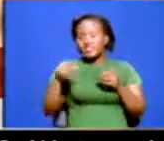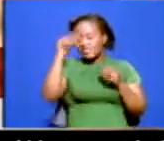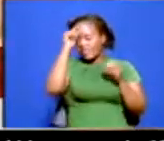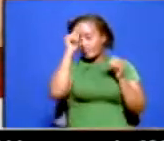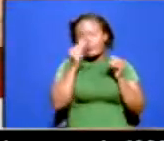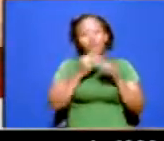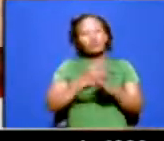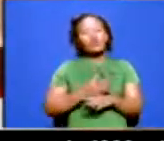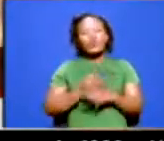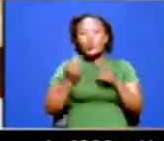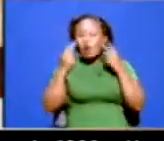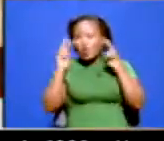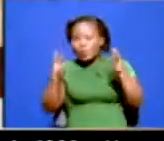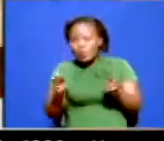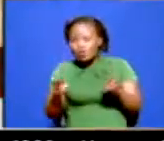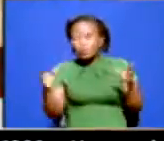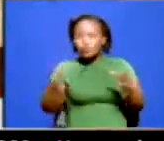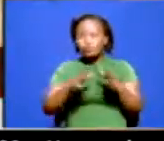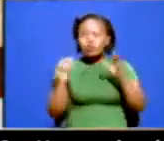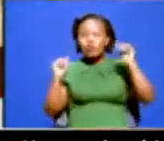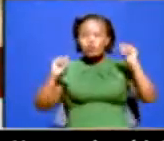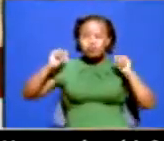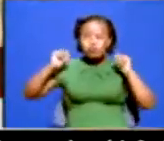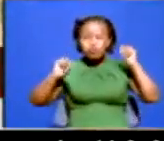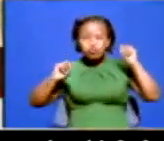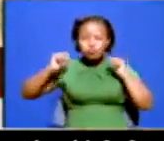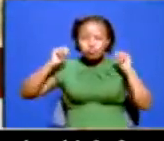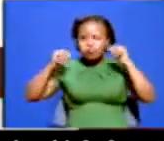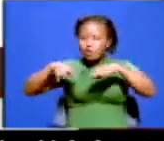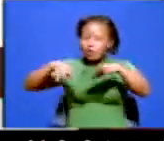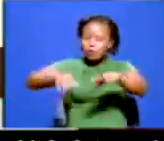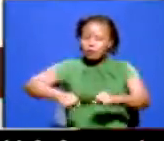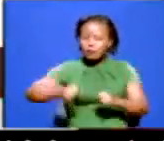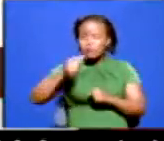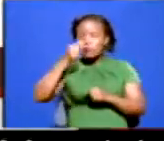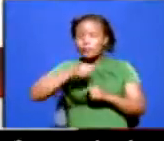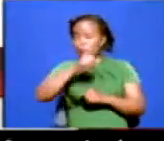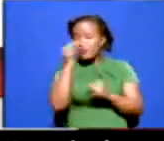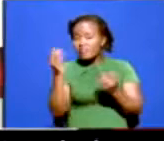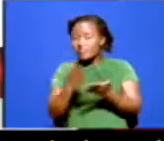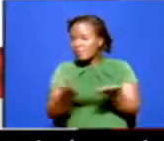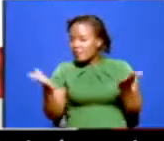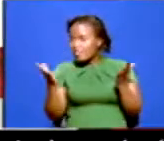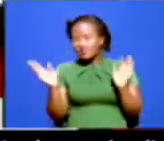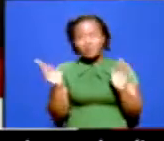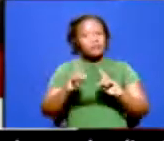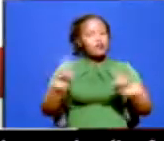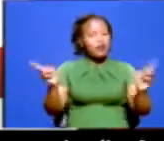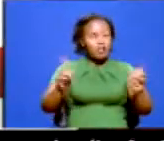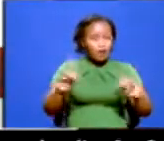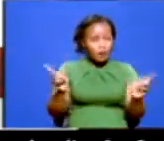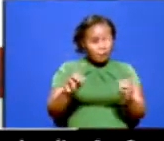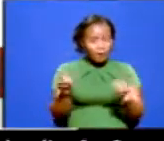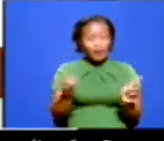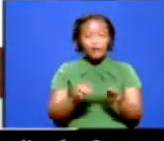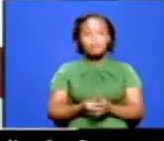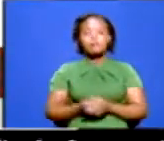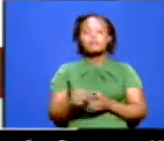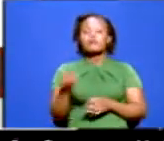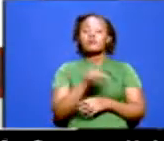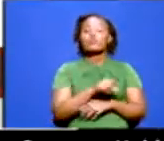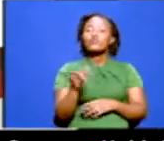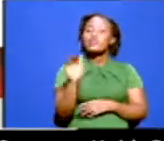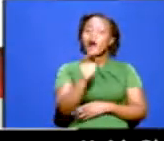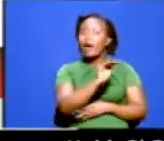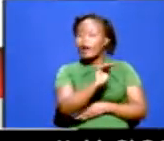with hundreds of livestock destroy private property in search of pasture. We're asking the herders who are in Laikipia illegally